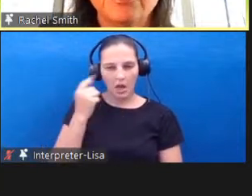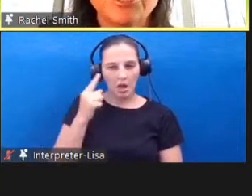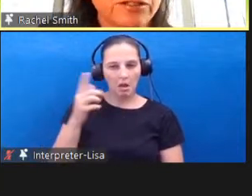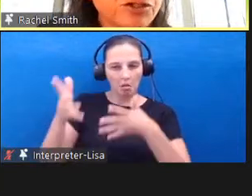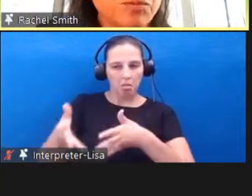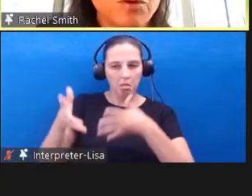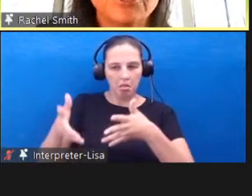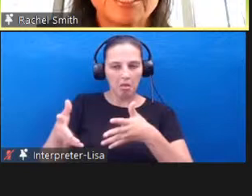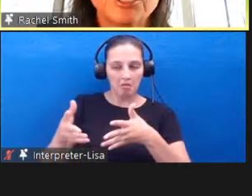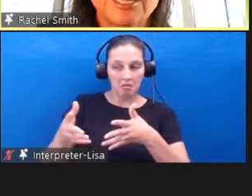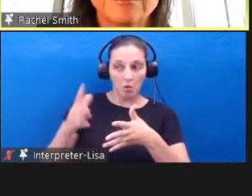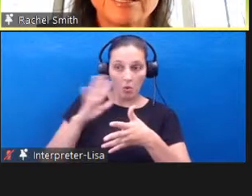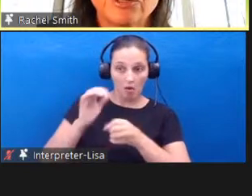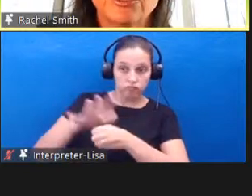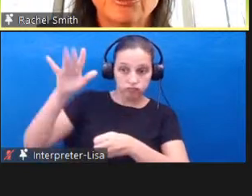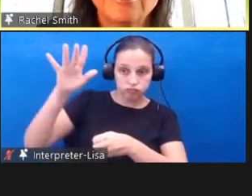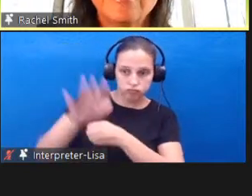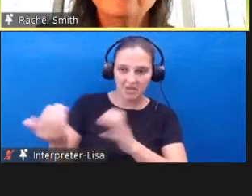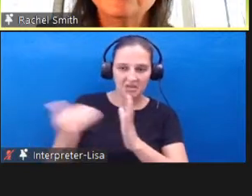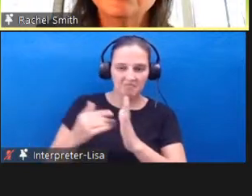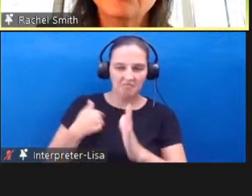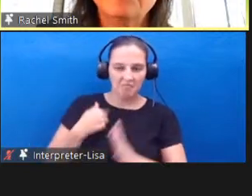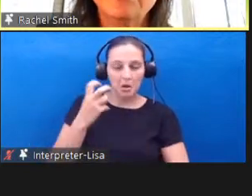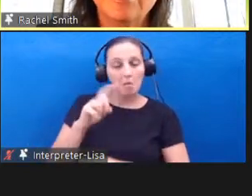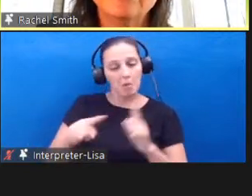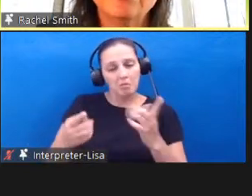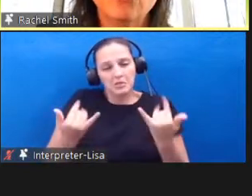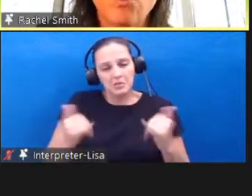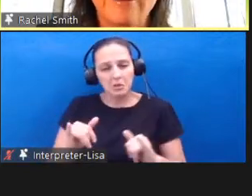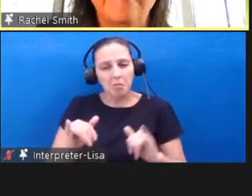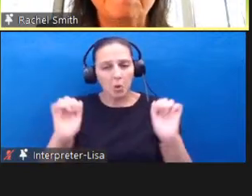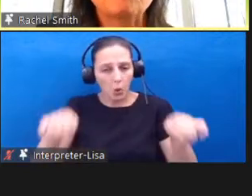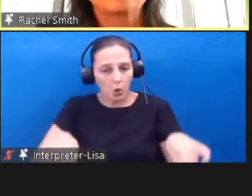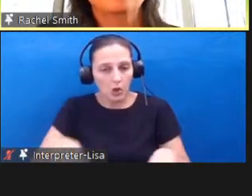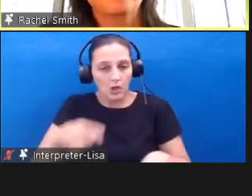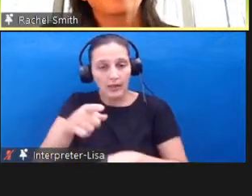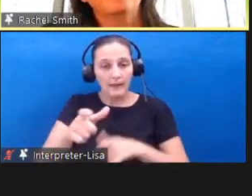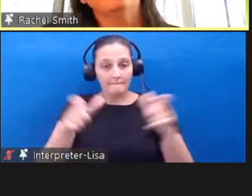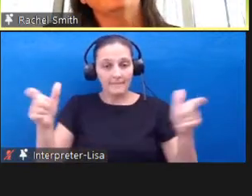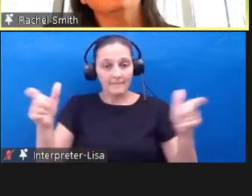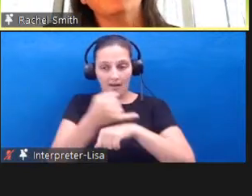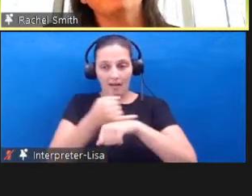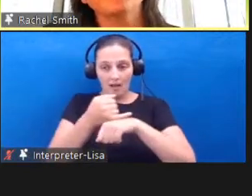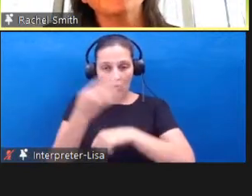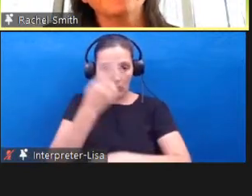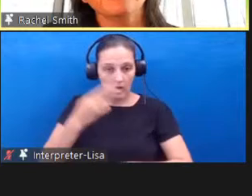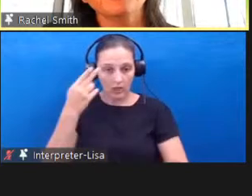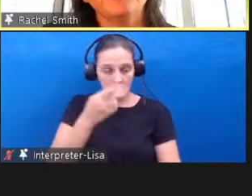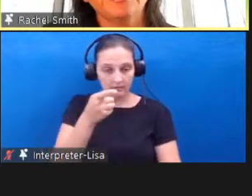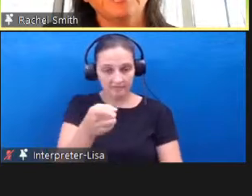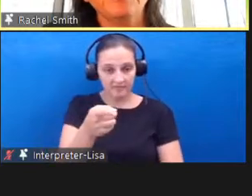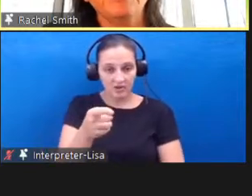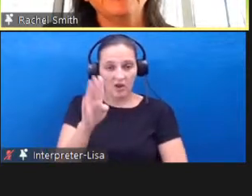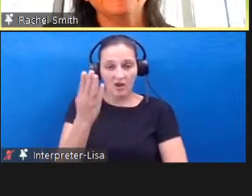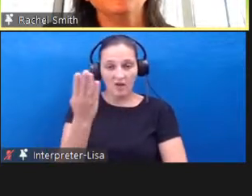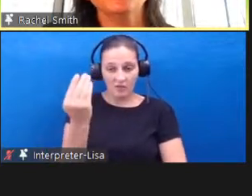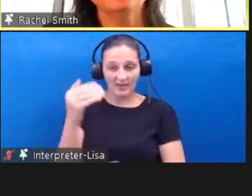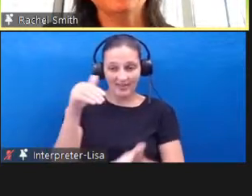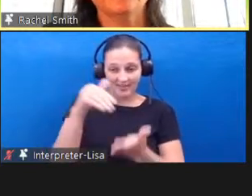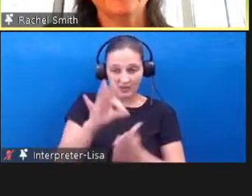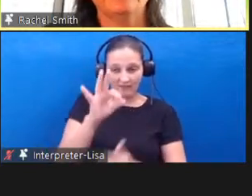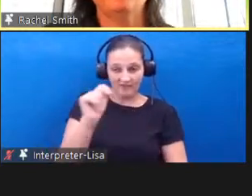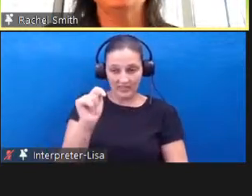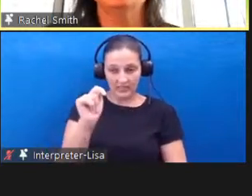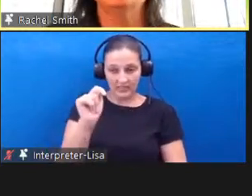again, but there's still a small % chance that it could. This is on the big island of Hawaii, and it's about 14,000 feet up. It's a